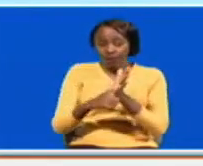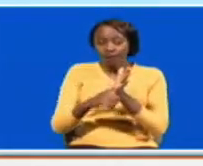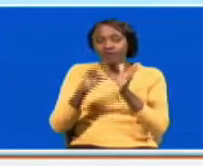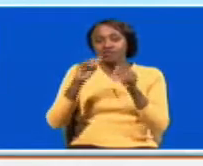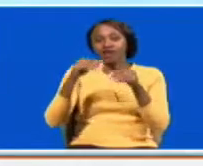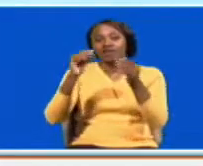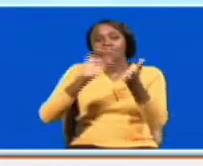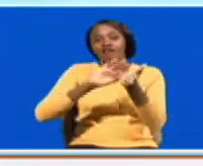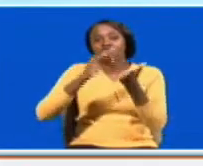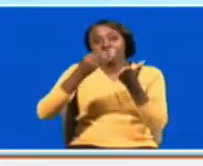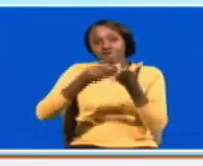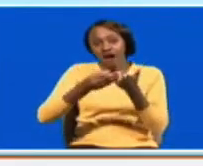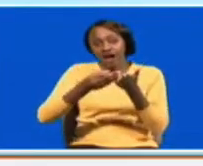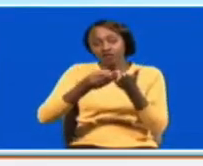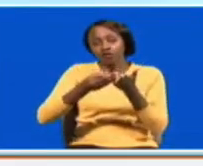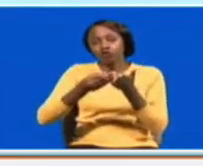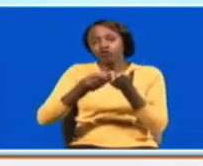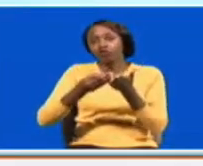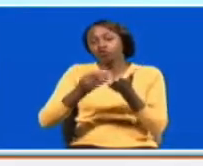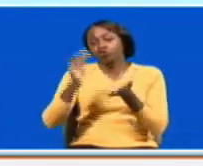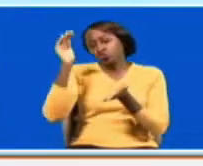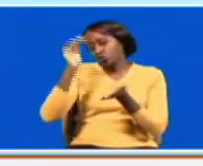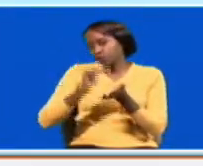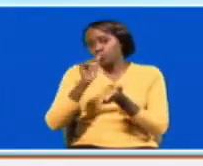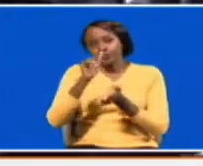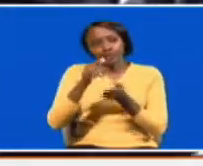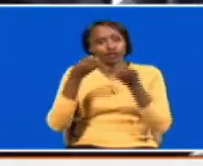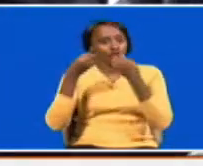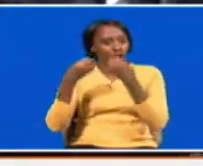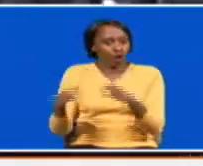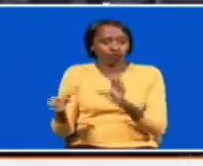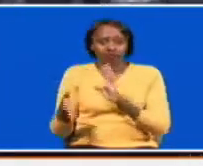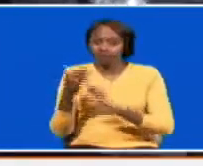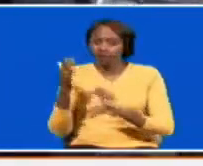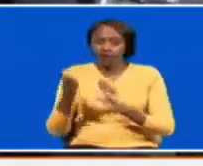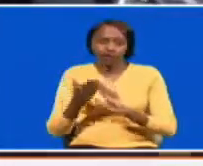fund put in place that can help us out very fast.